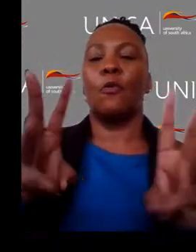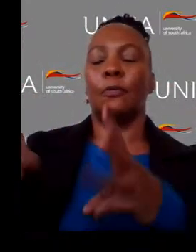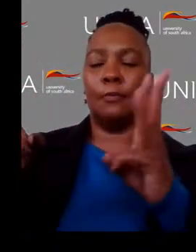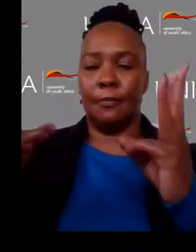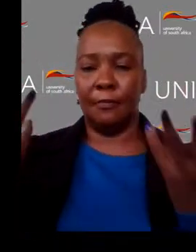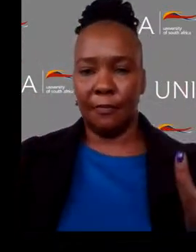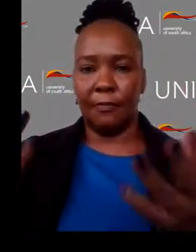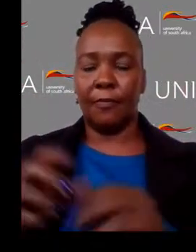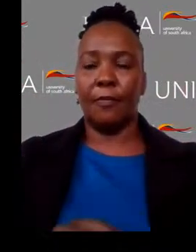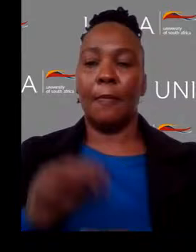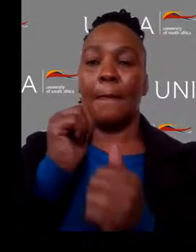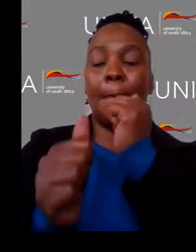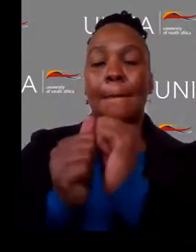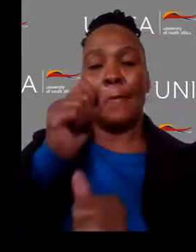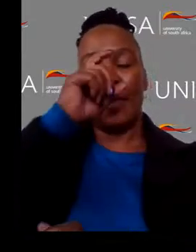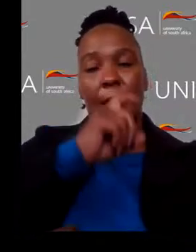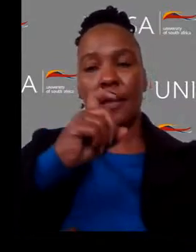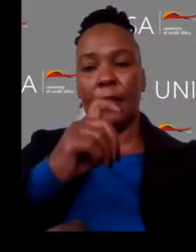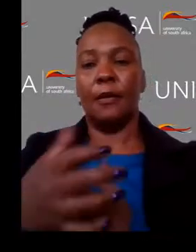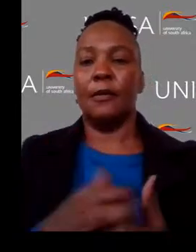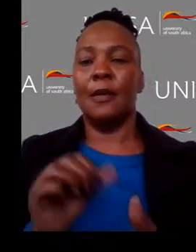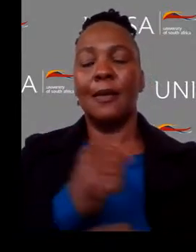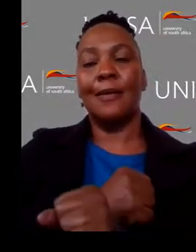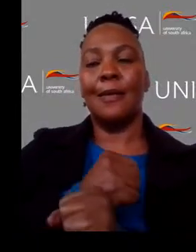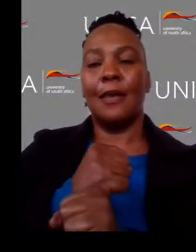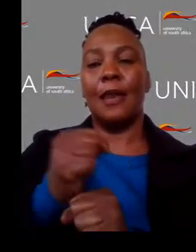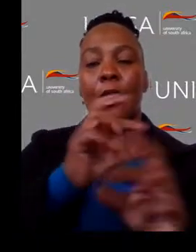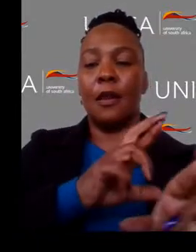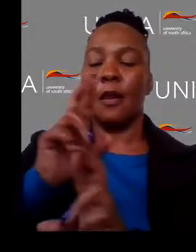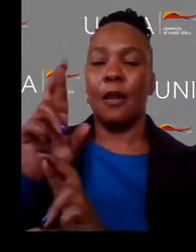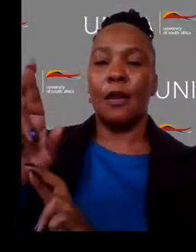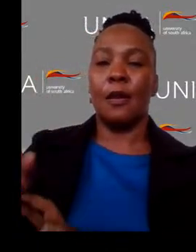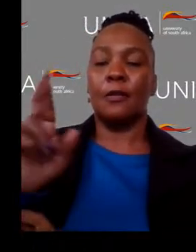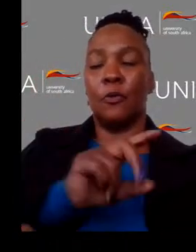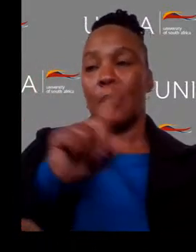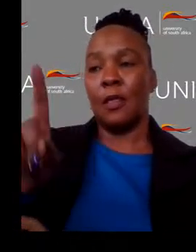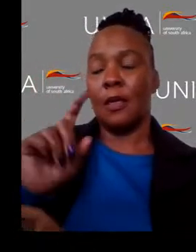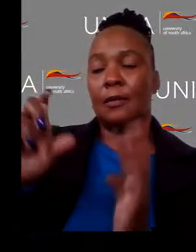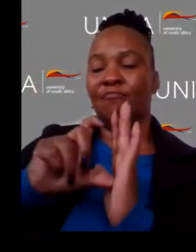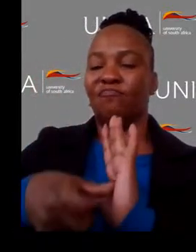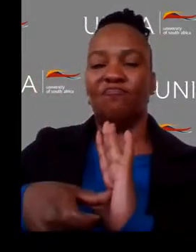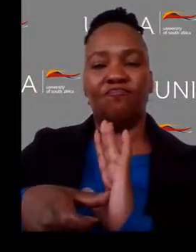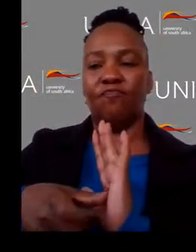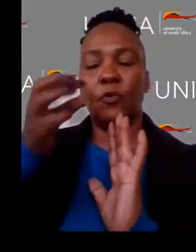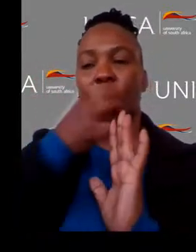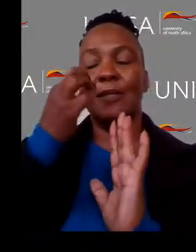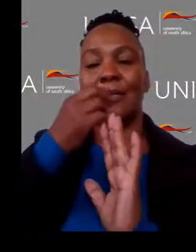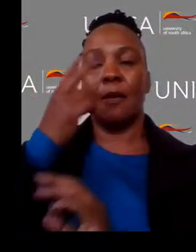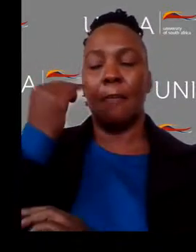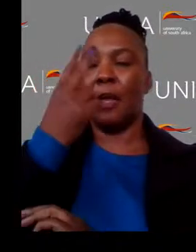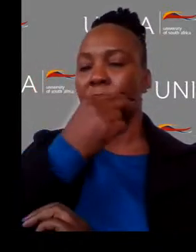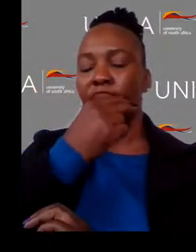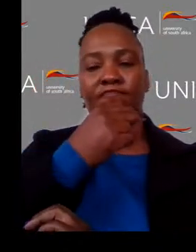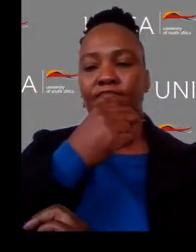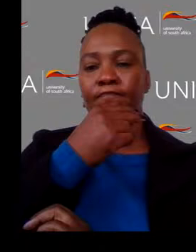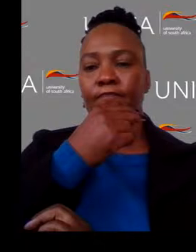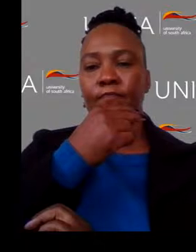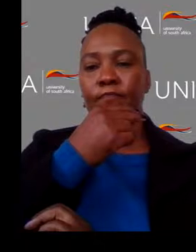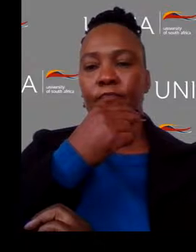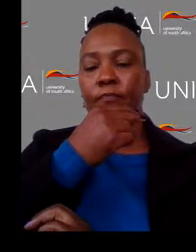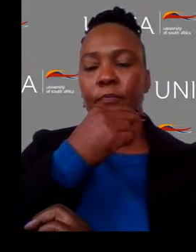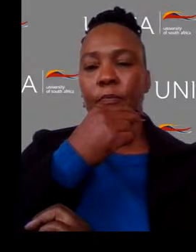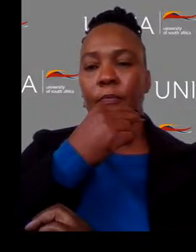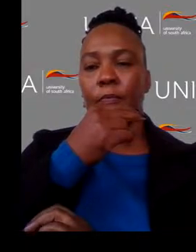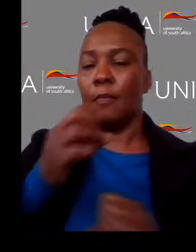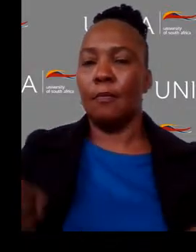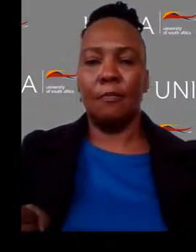Ladies and gentlemen, never refer to a person with a disability. Don't say they're blind, the